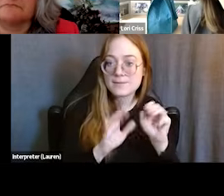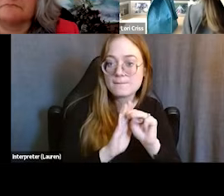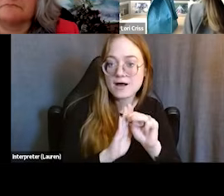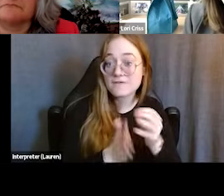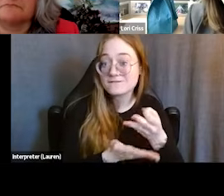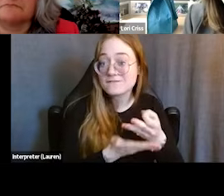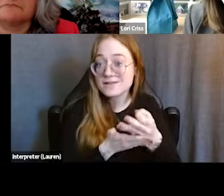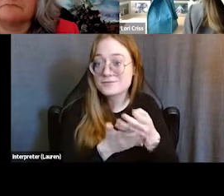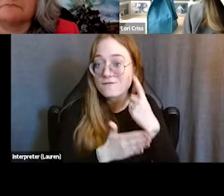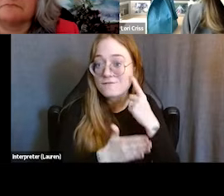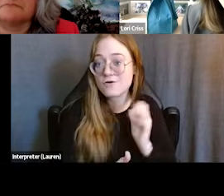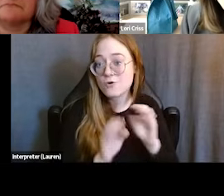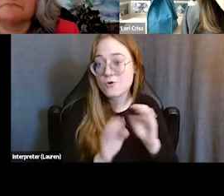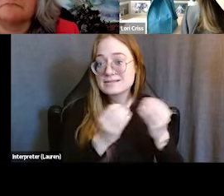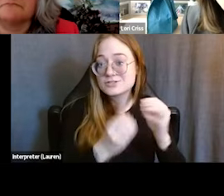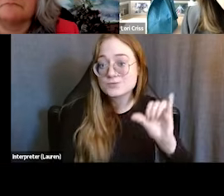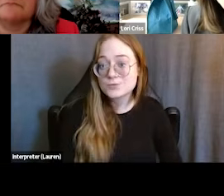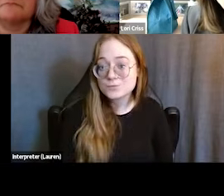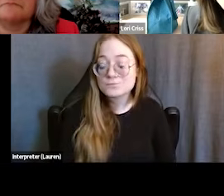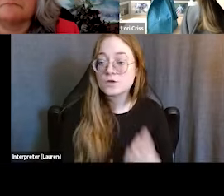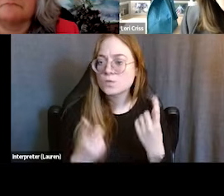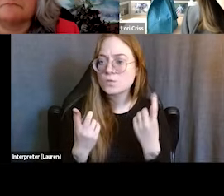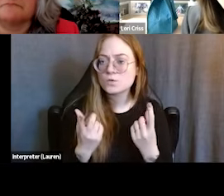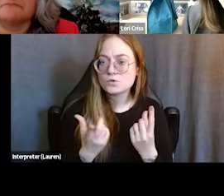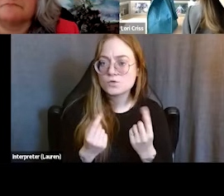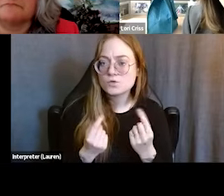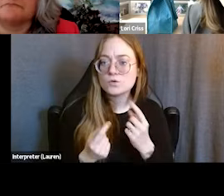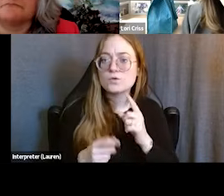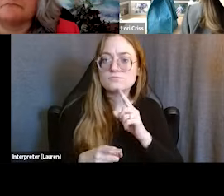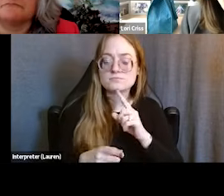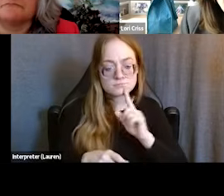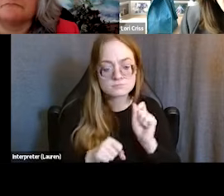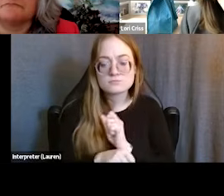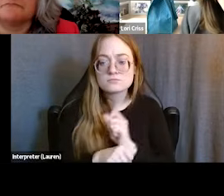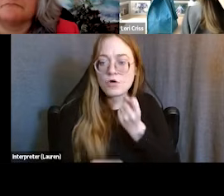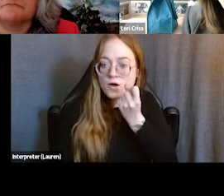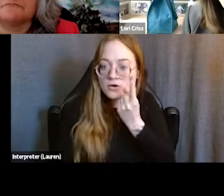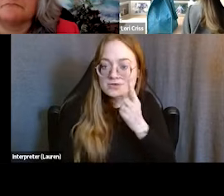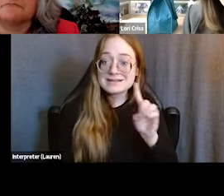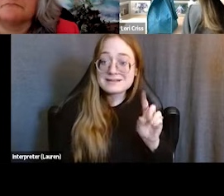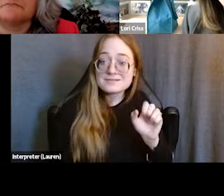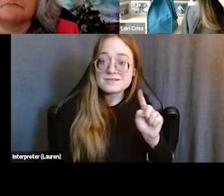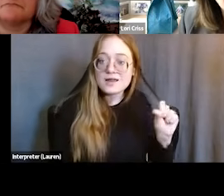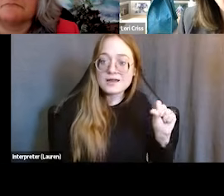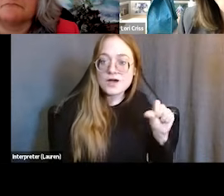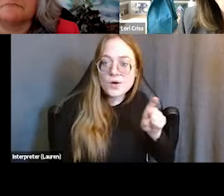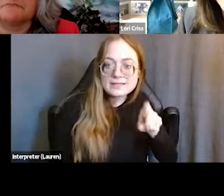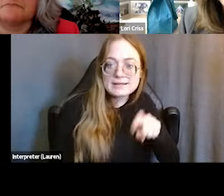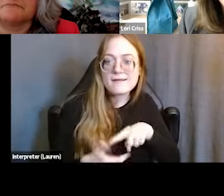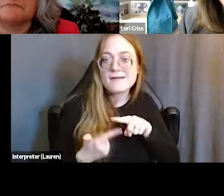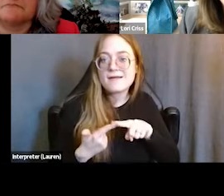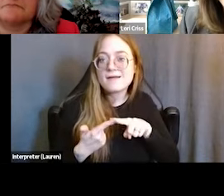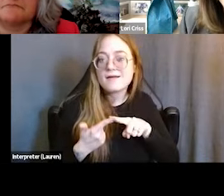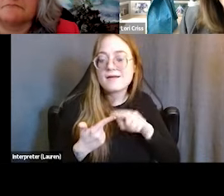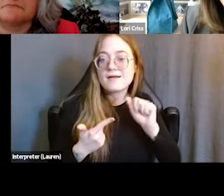financially at our organization? What can we do to truly understand the data that we need, the analytics that we